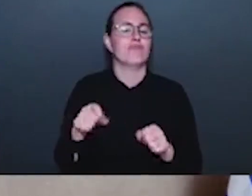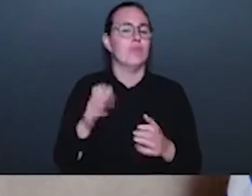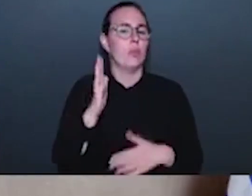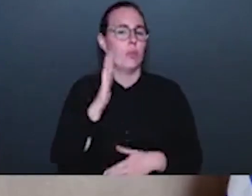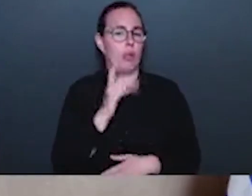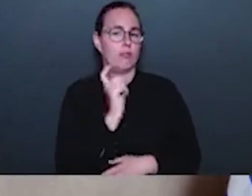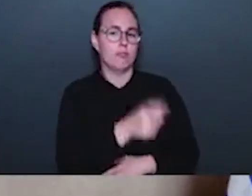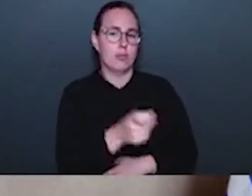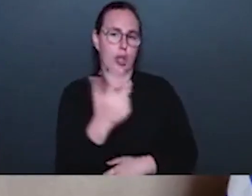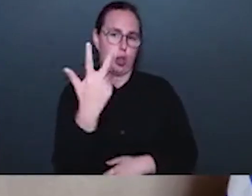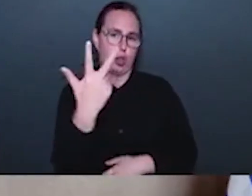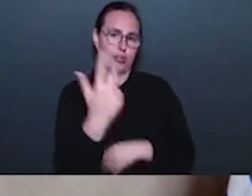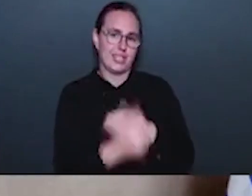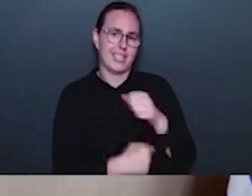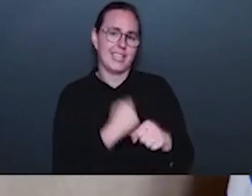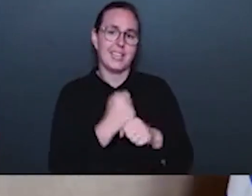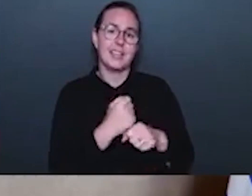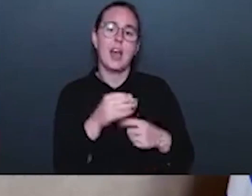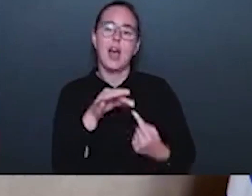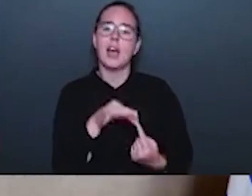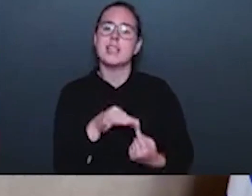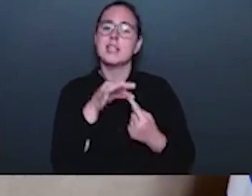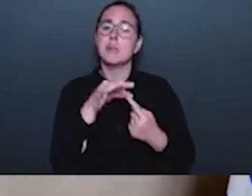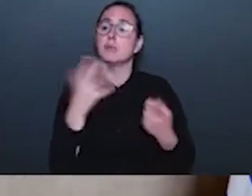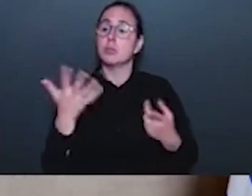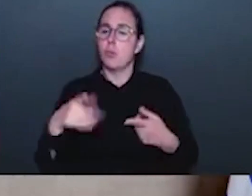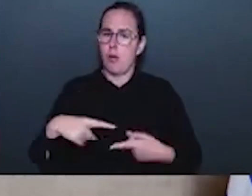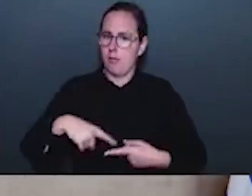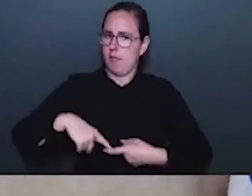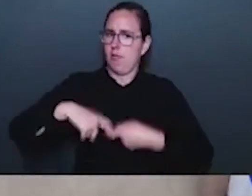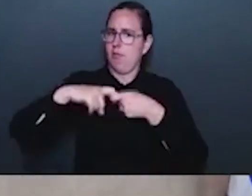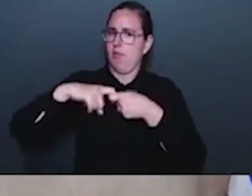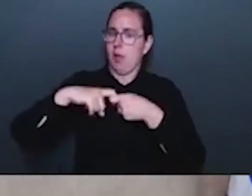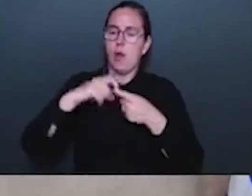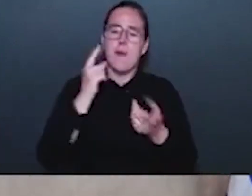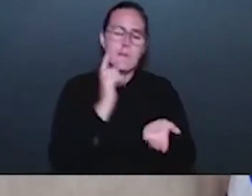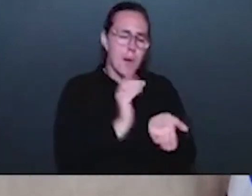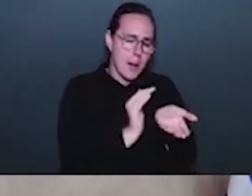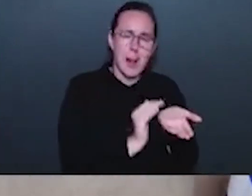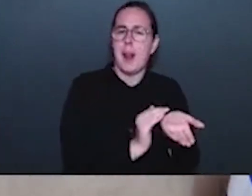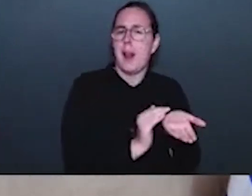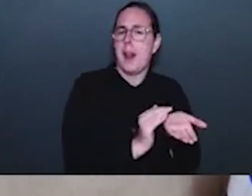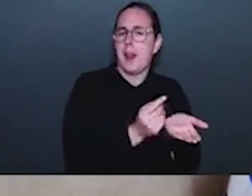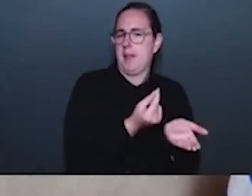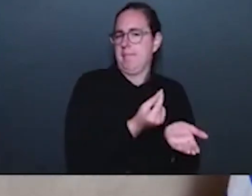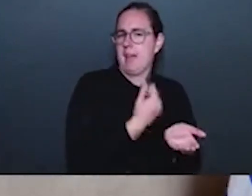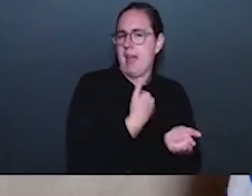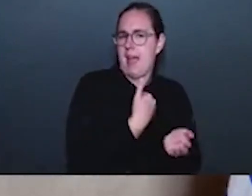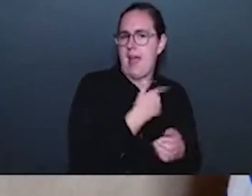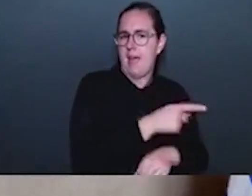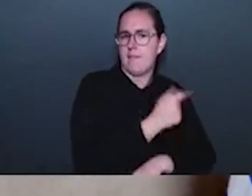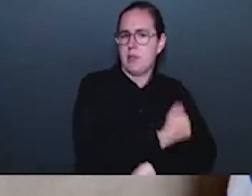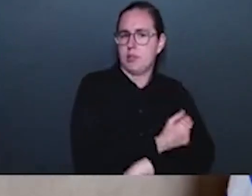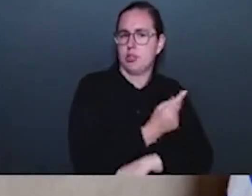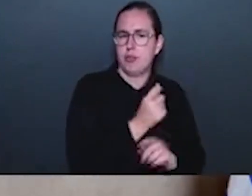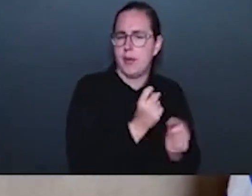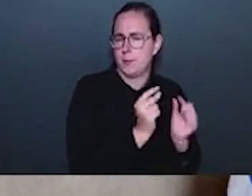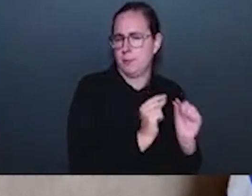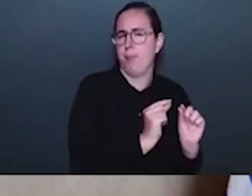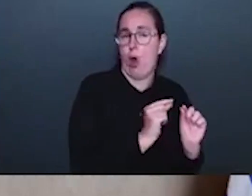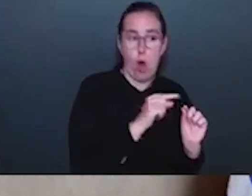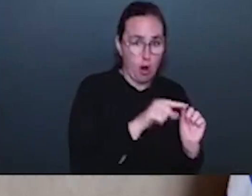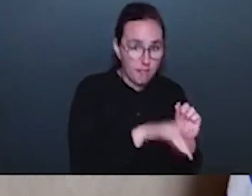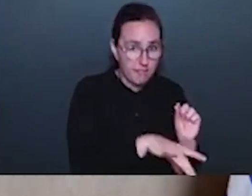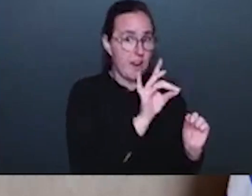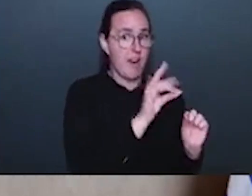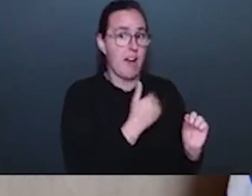tomorrow, people will not be arrested or face criminal charges if they have up to 2.5 grams of certain illegal